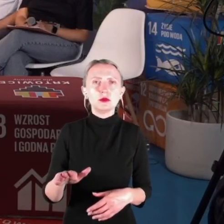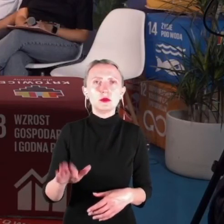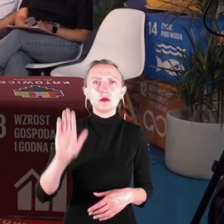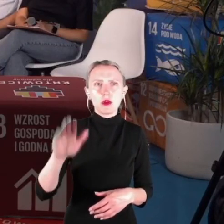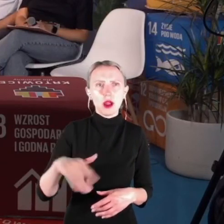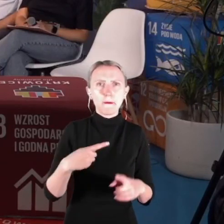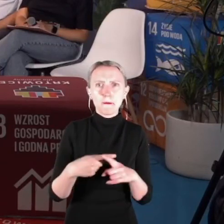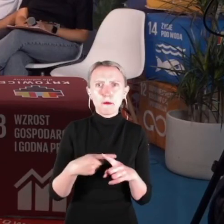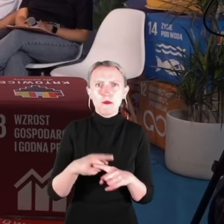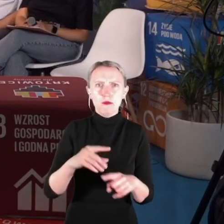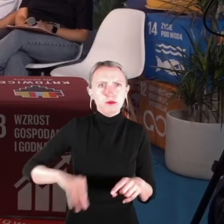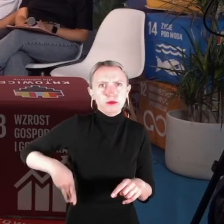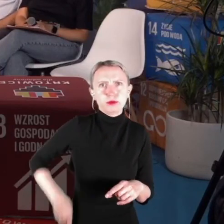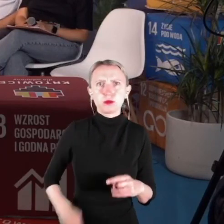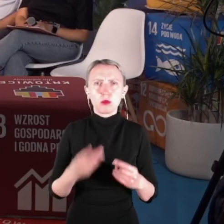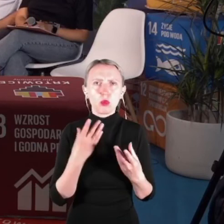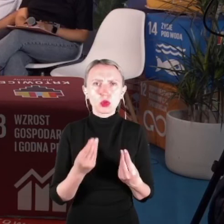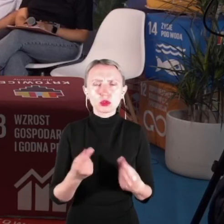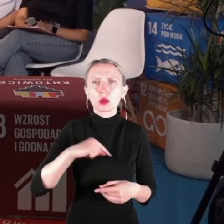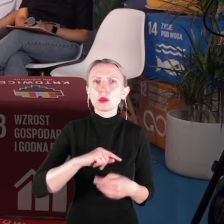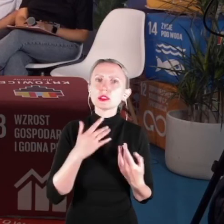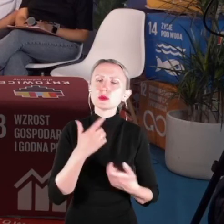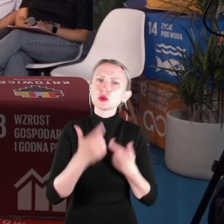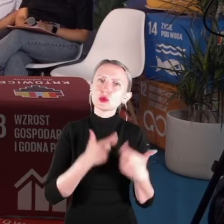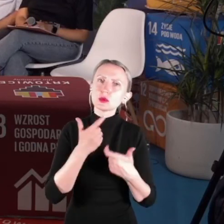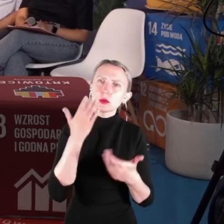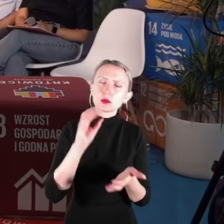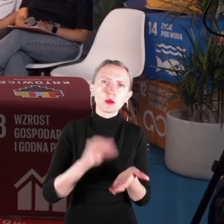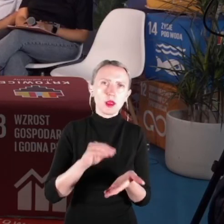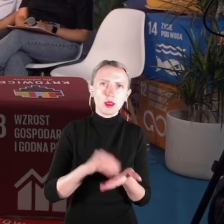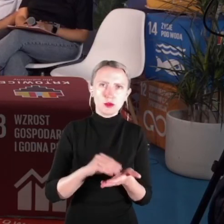the responsible sensing toolkit in a very practical way to a very, very